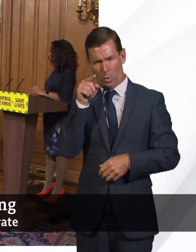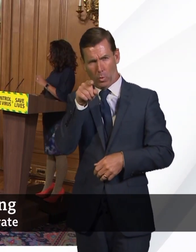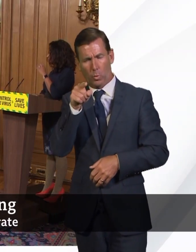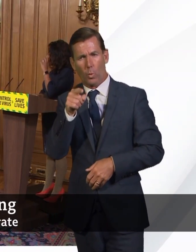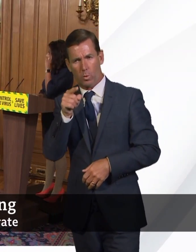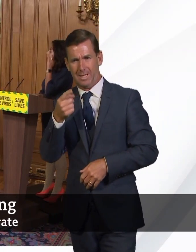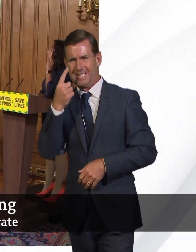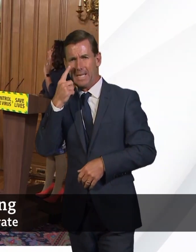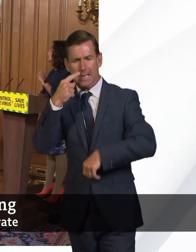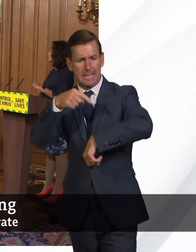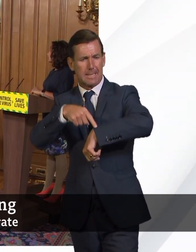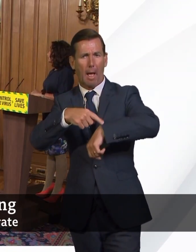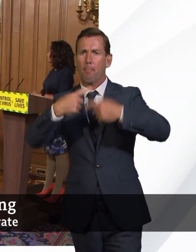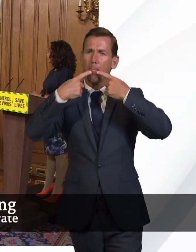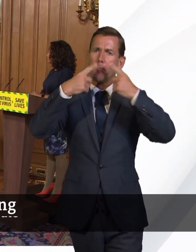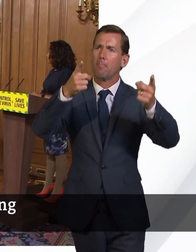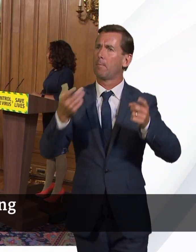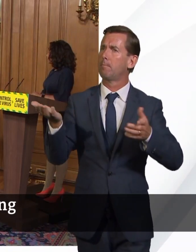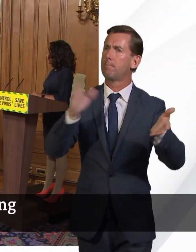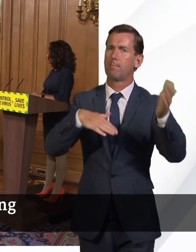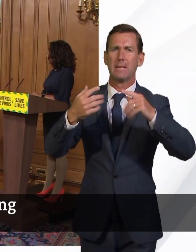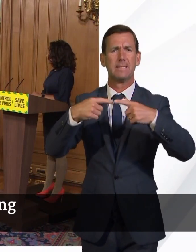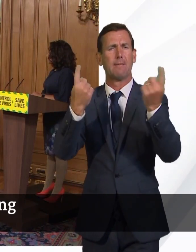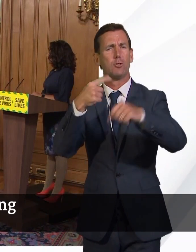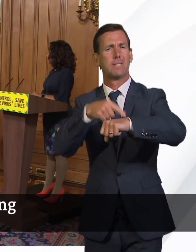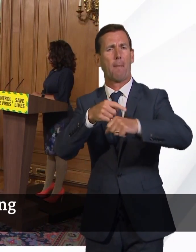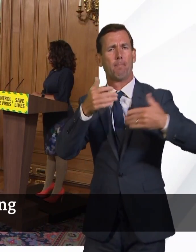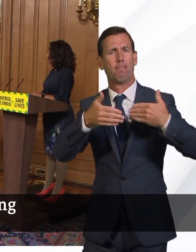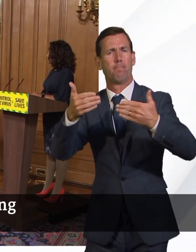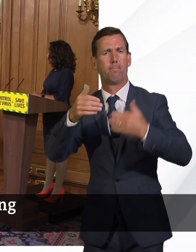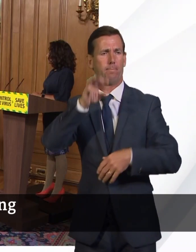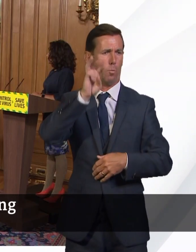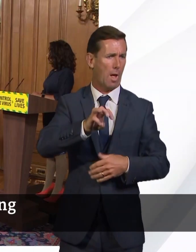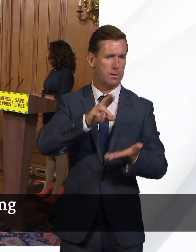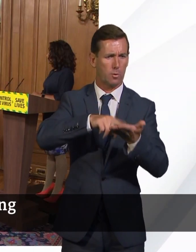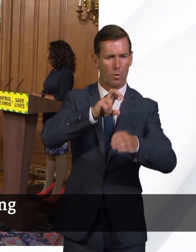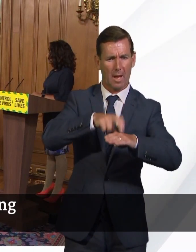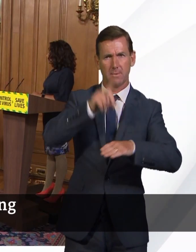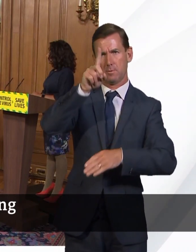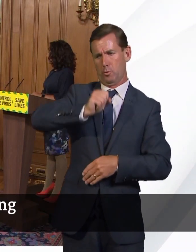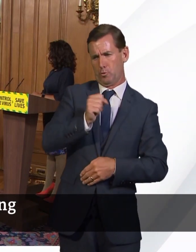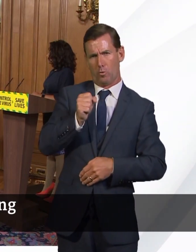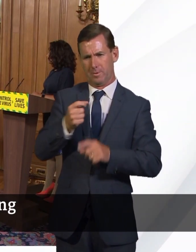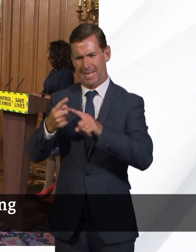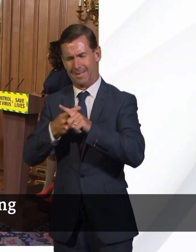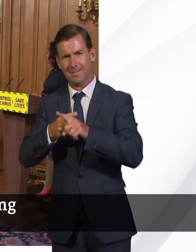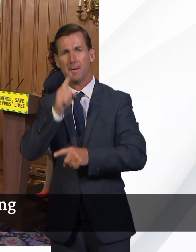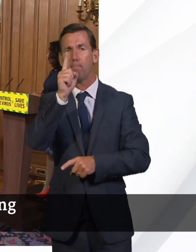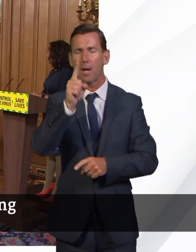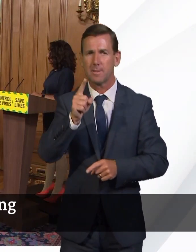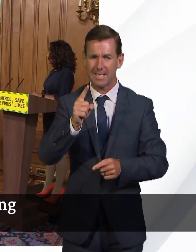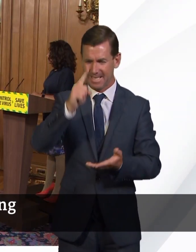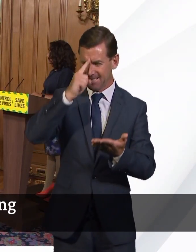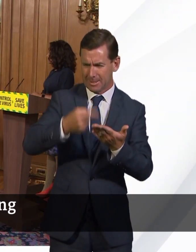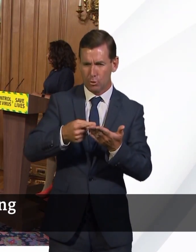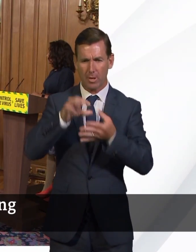in timing or announcements, actually the science that's underlying it, I'm sure the public can see coming through just the same. So things like